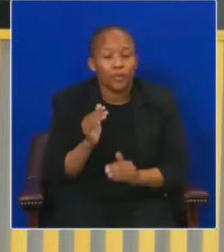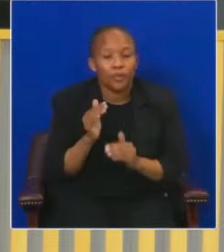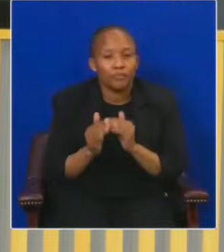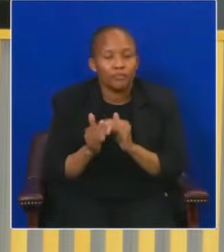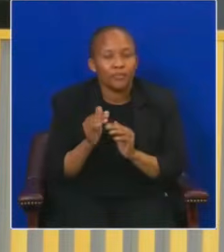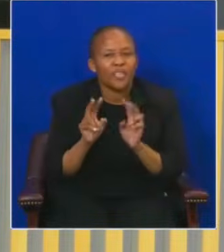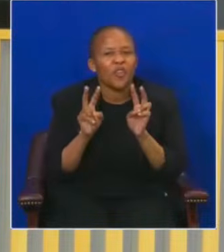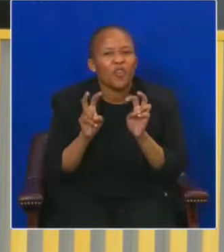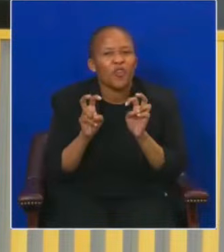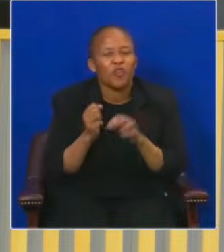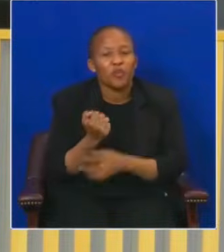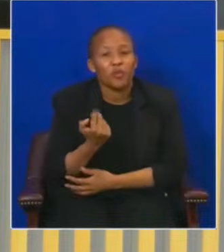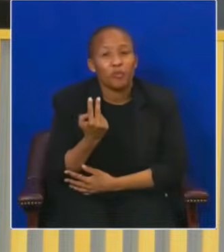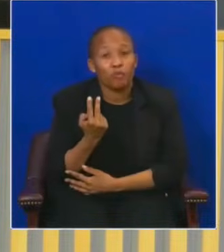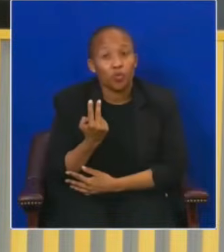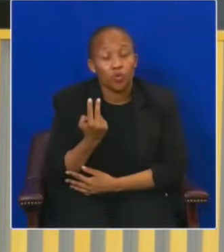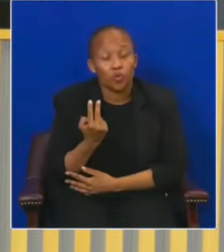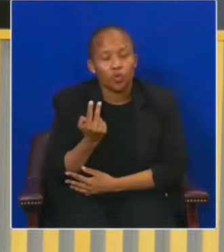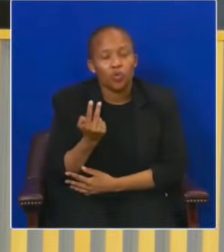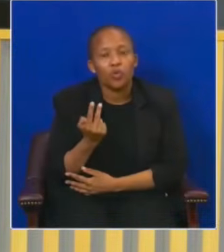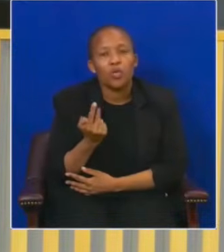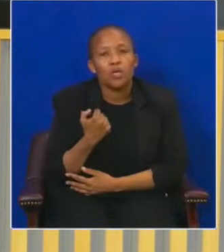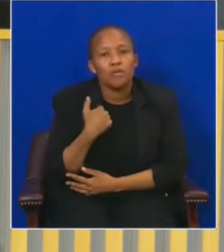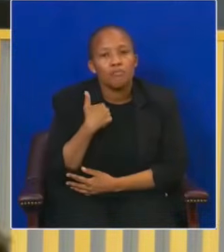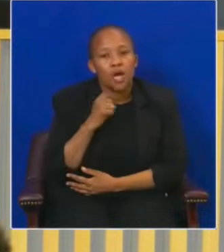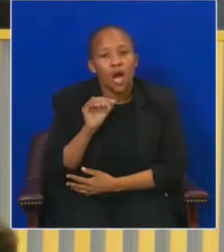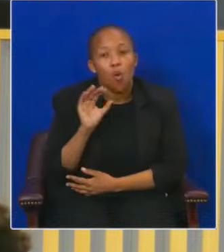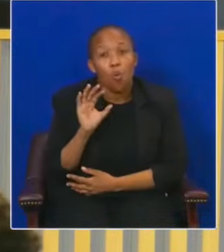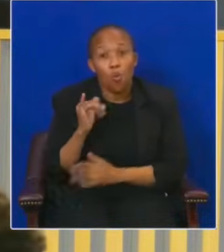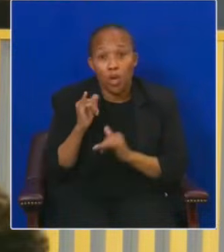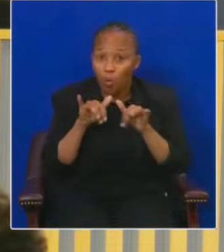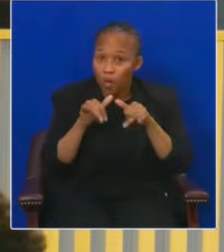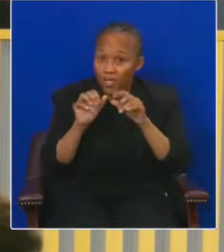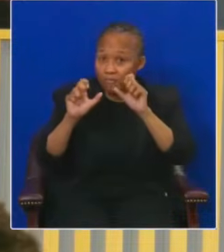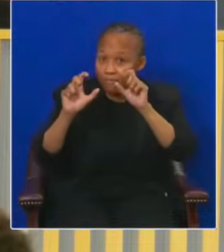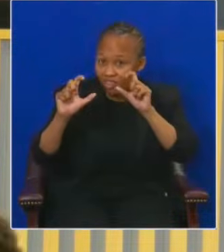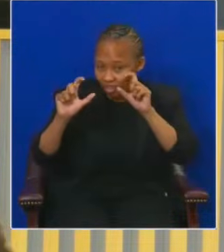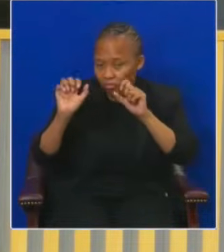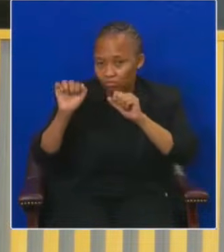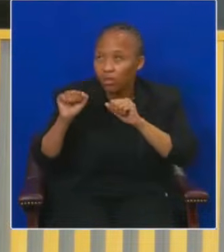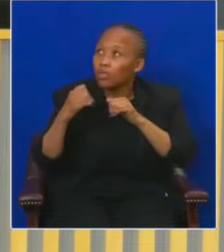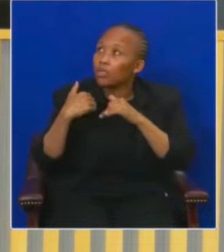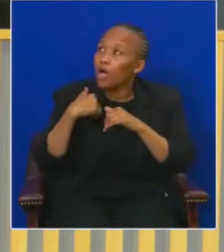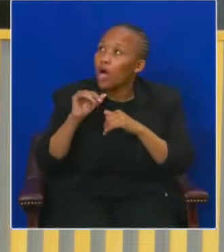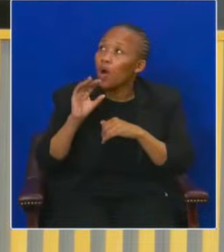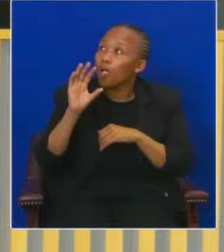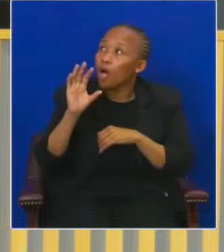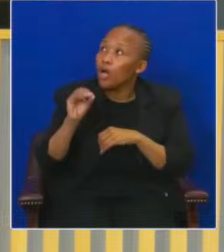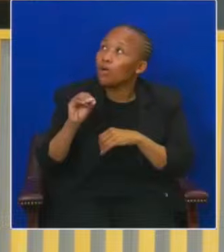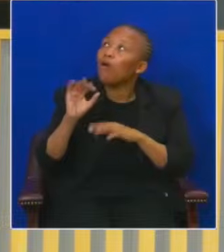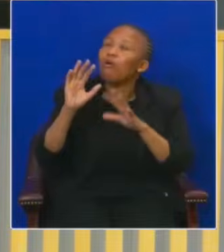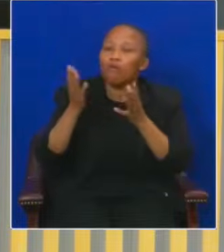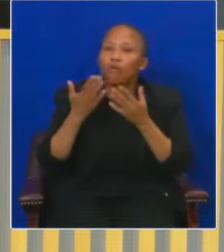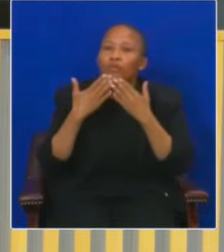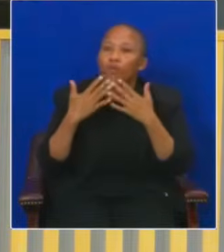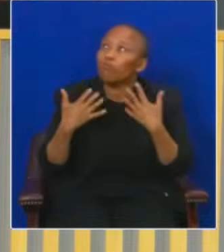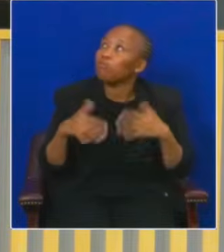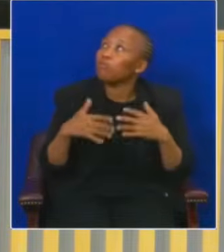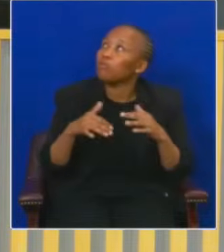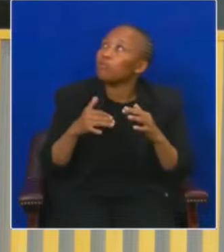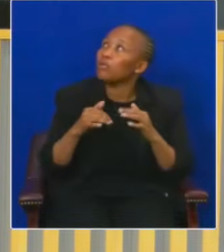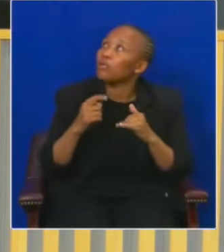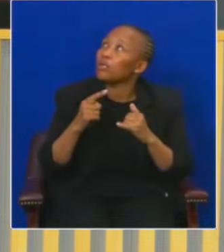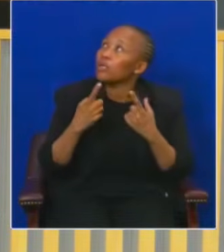I would then ask you to turn to, thank you, Witness C. We've got the image up on our side.